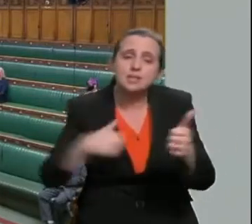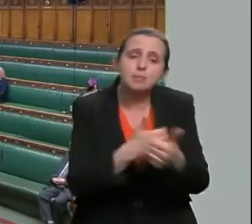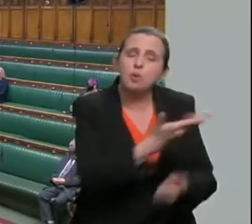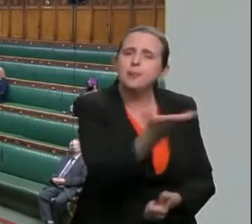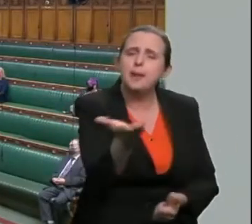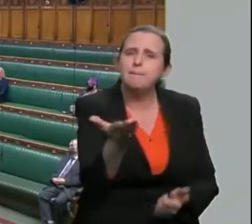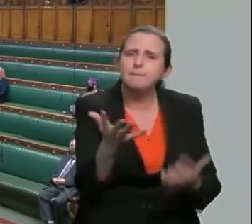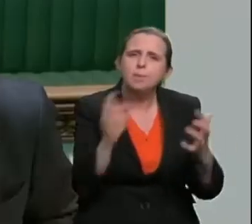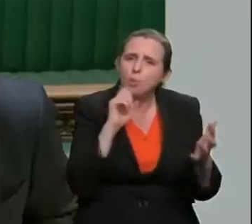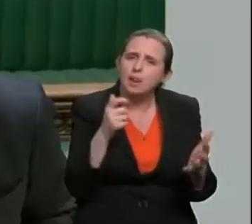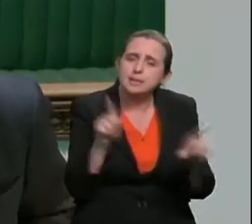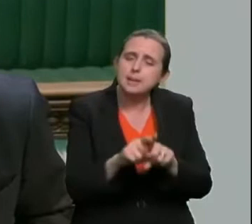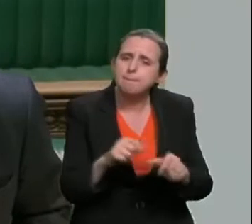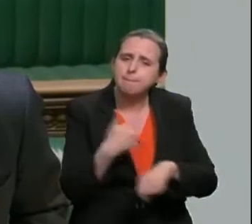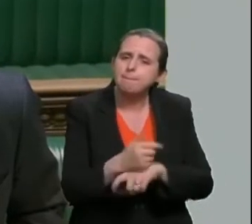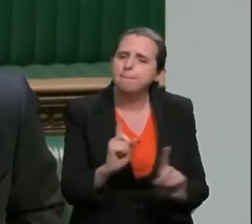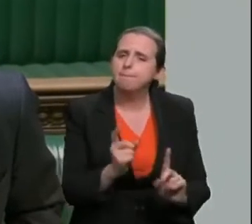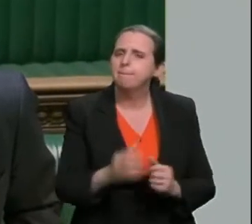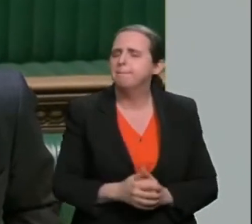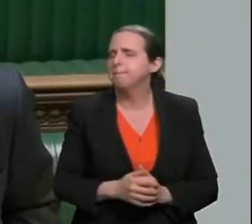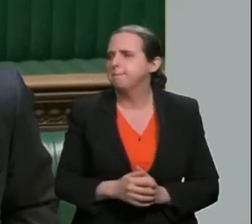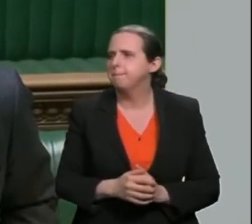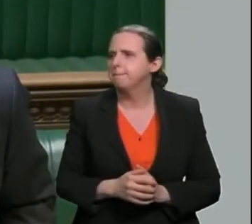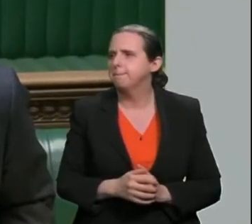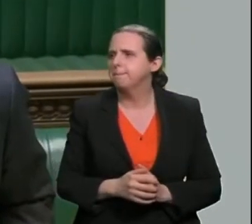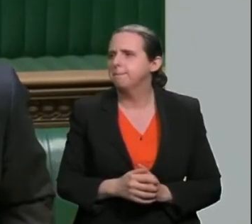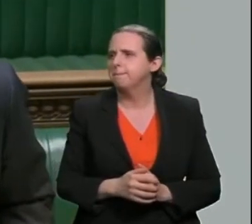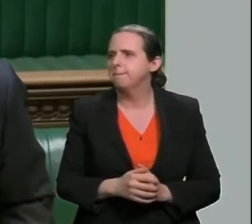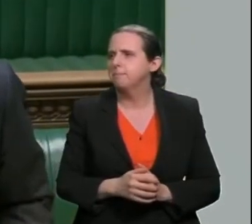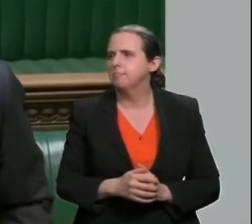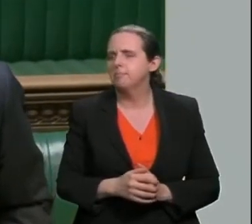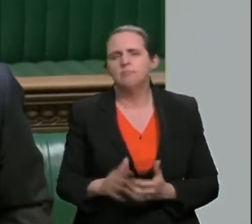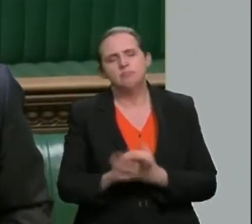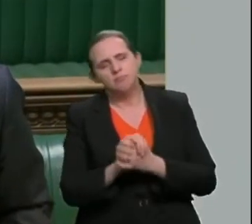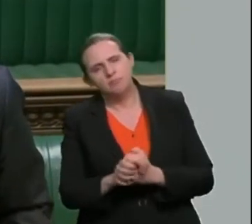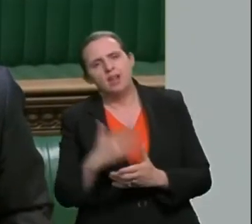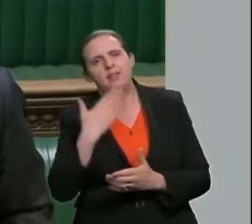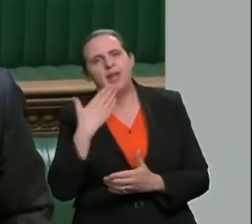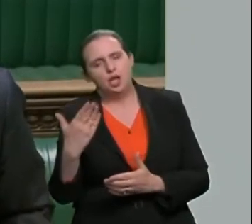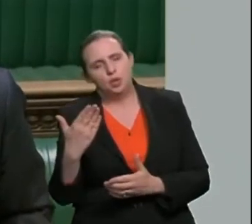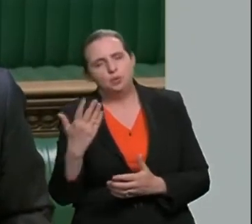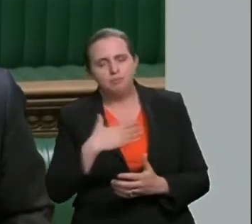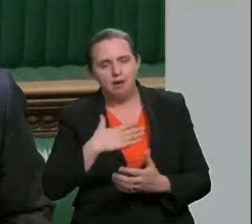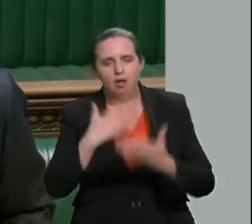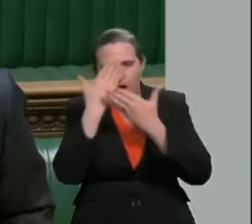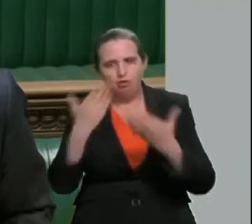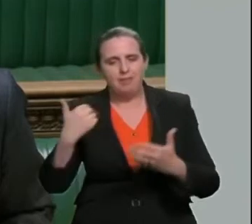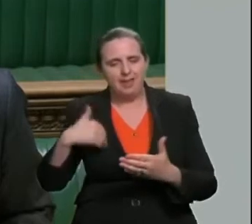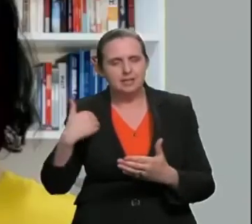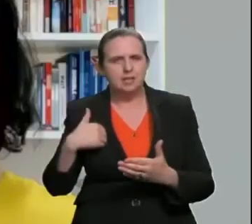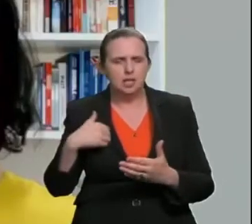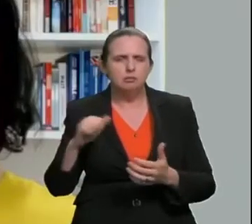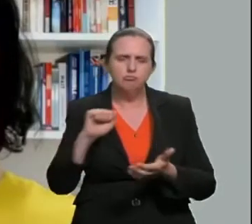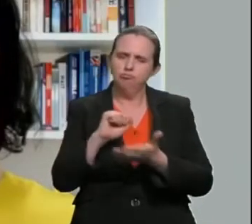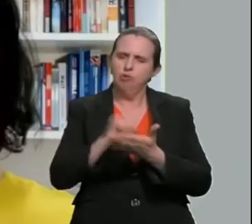Thank the honourable lady, because she's right to highlight the incredible sacrifice and effort of NHS